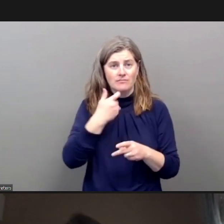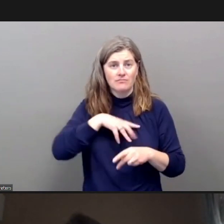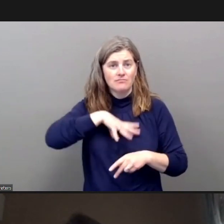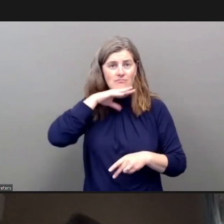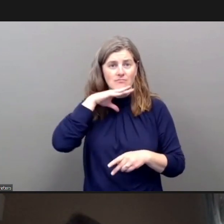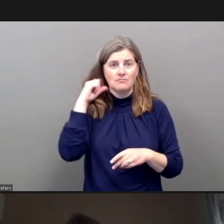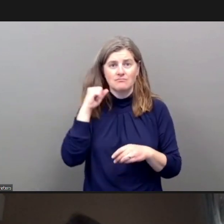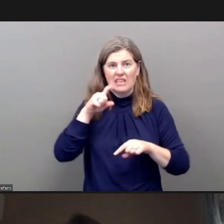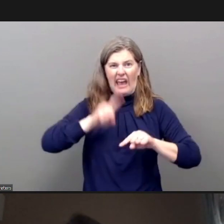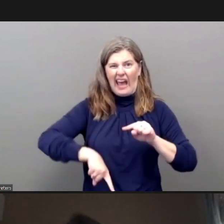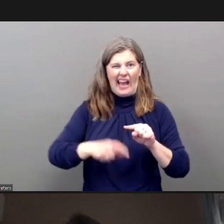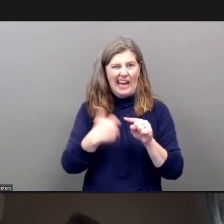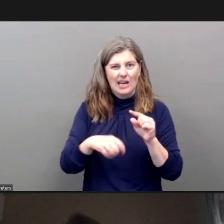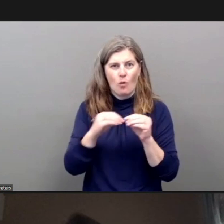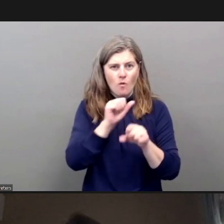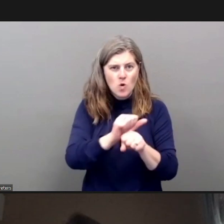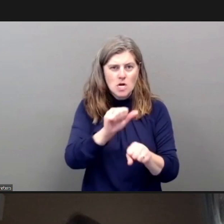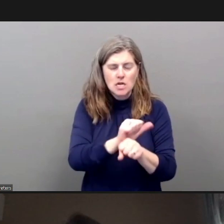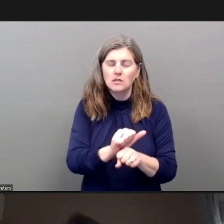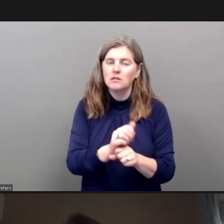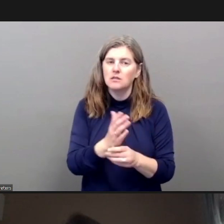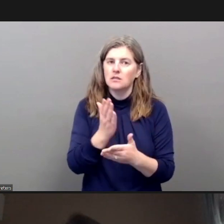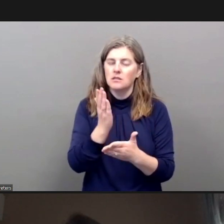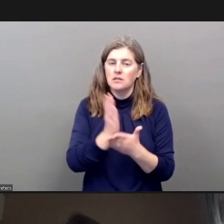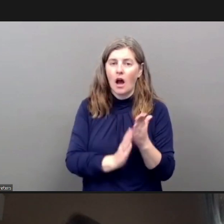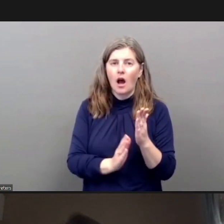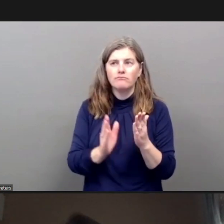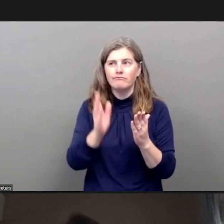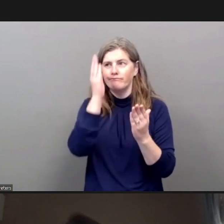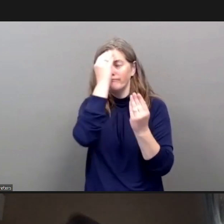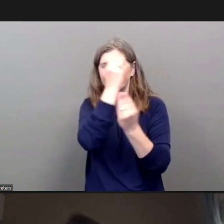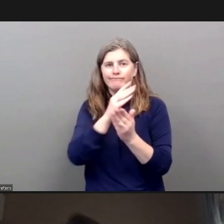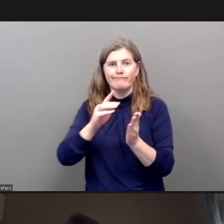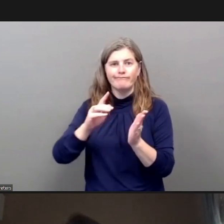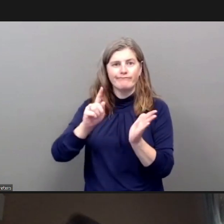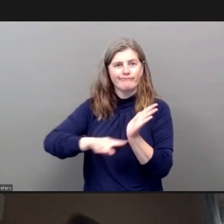And there are some reports nationally of,